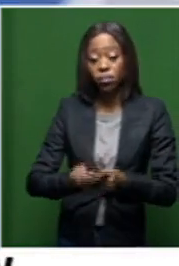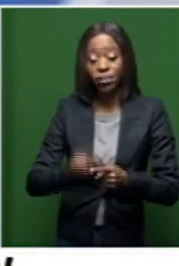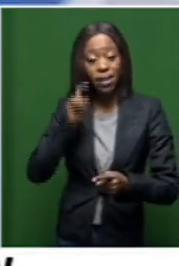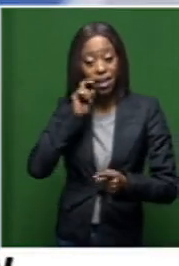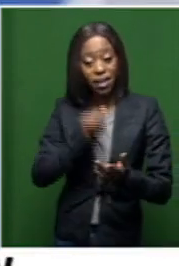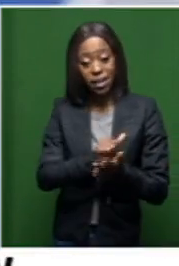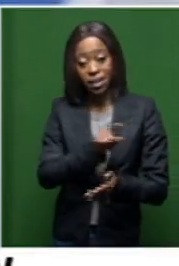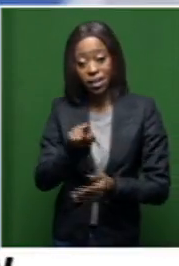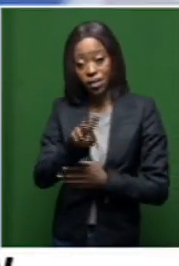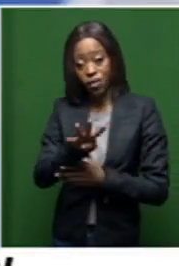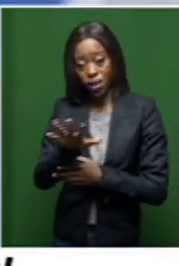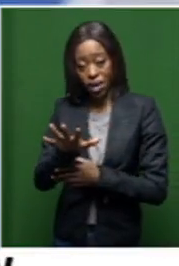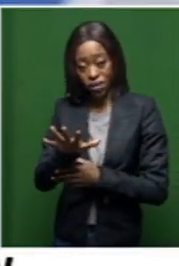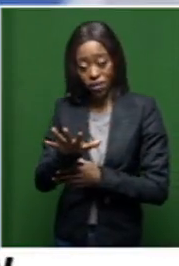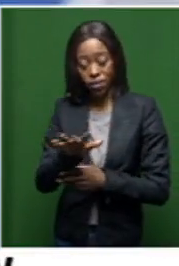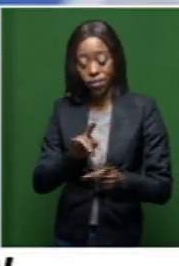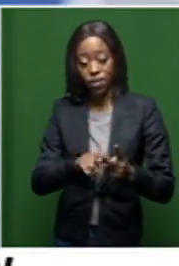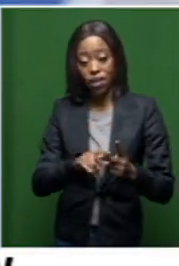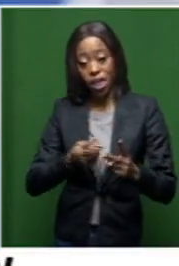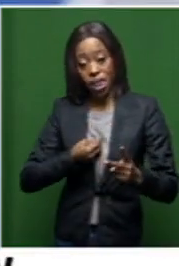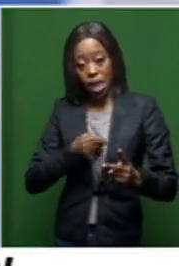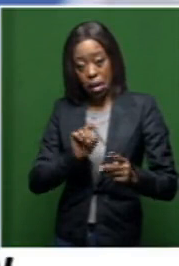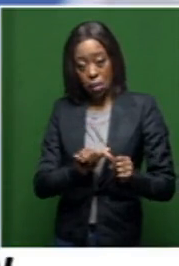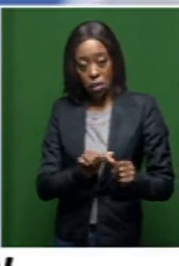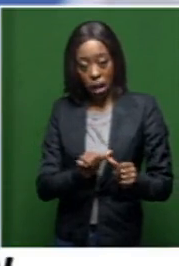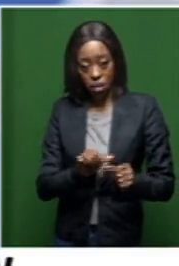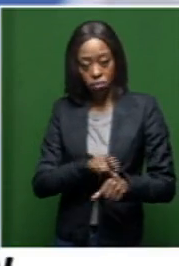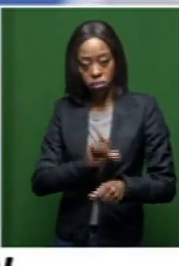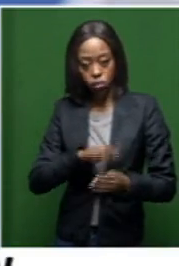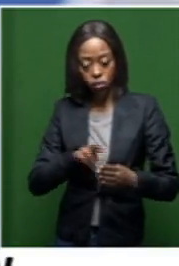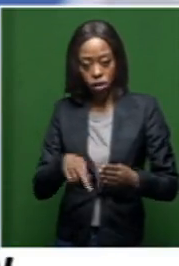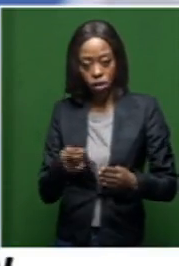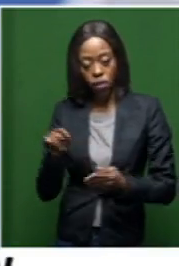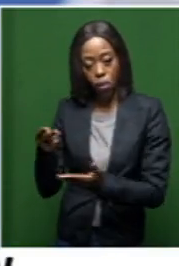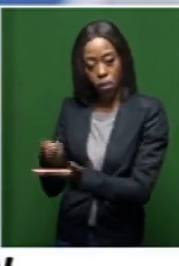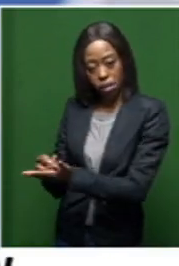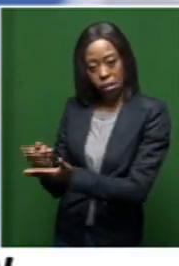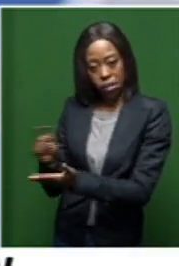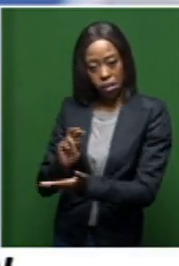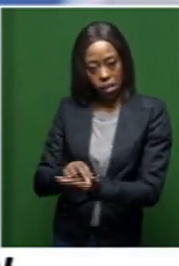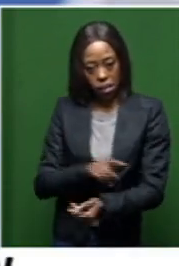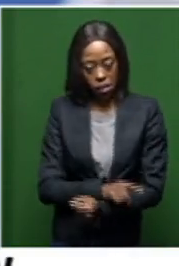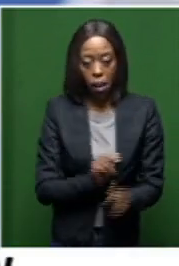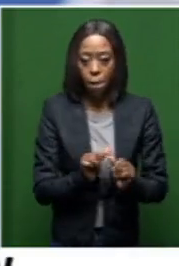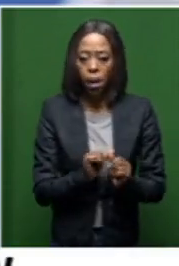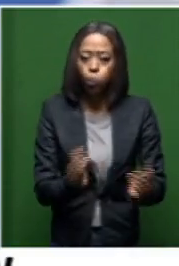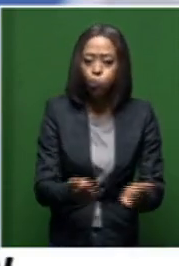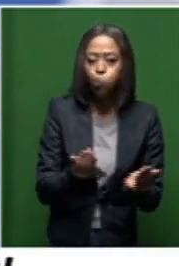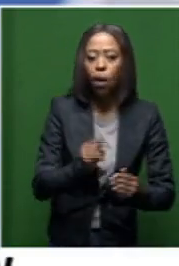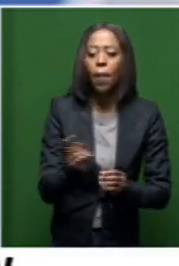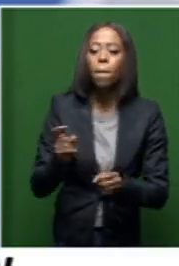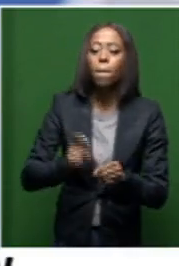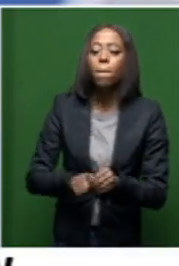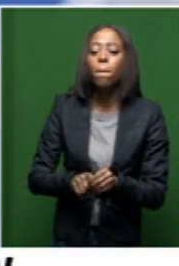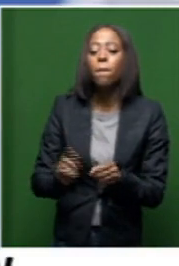between the age of 16 to 45. Okay. The younger the donor, the better the medical outcome for the patient. We would rather encourage you to